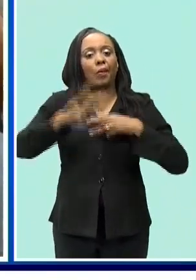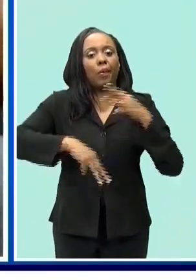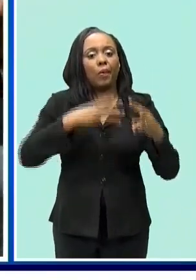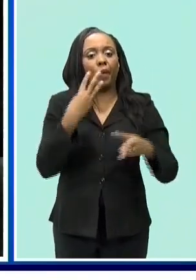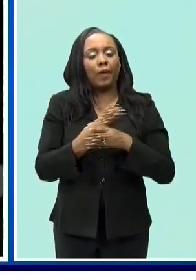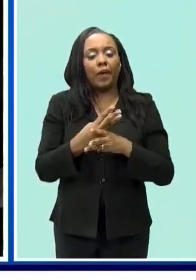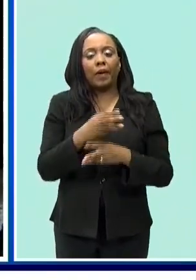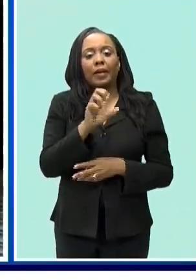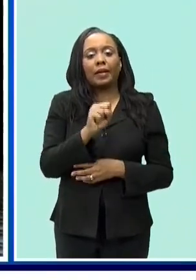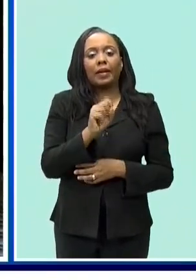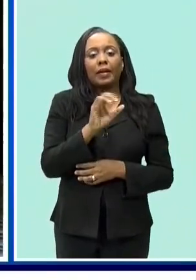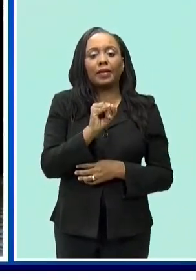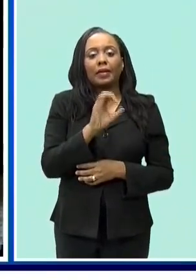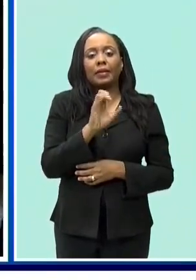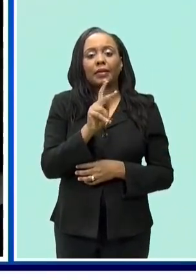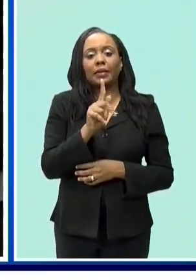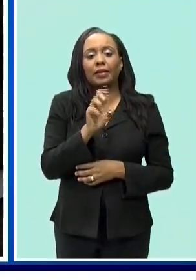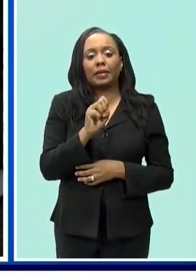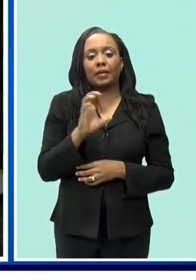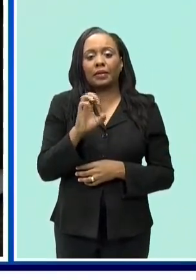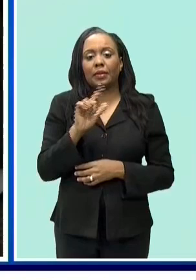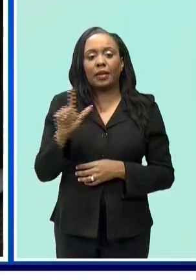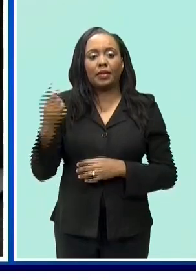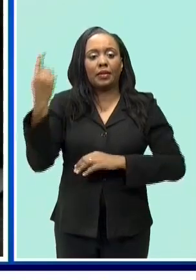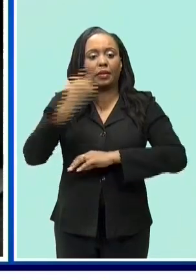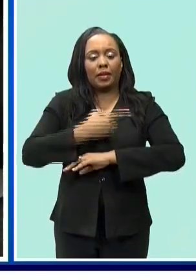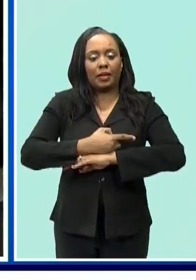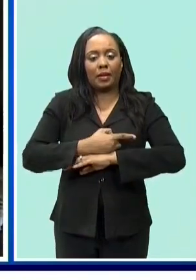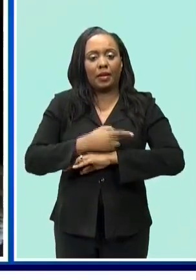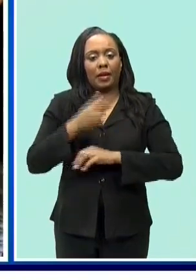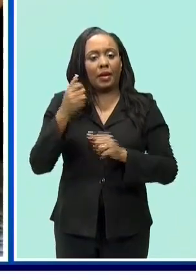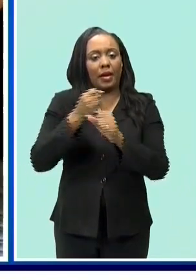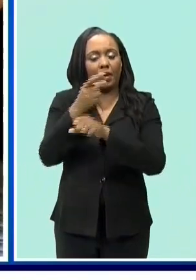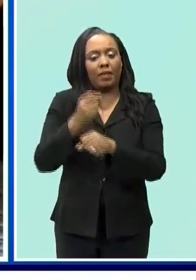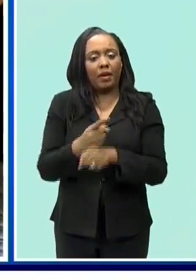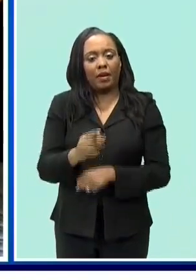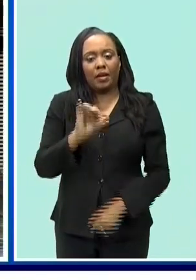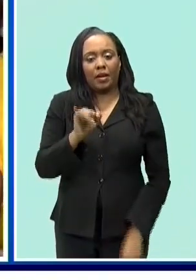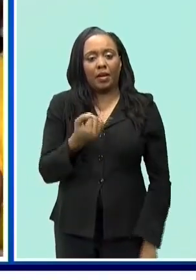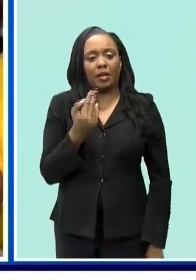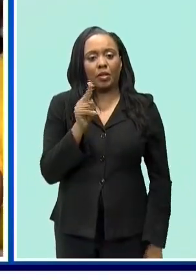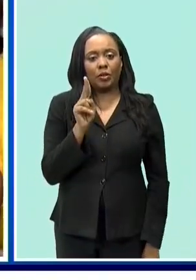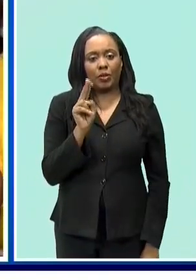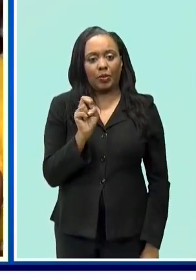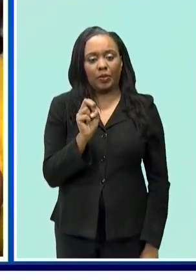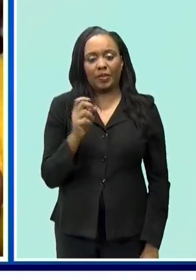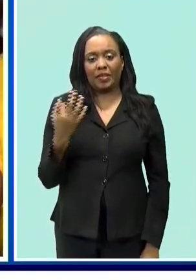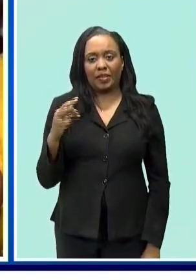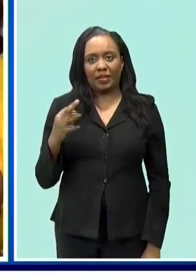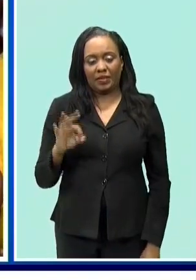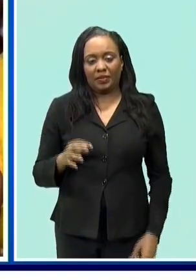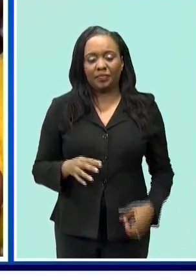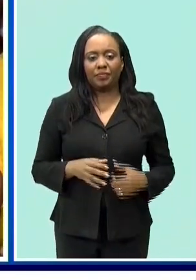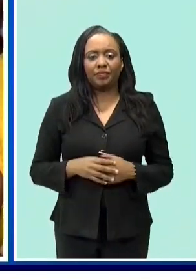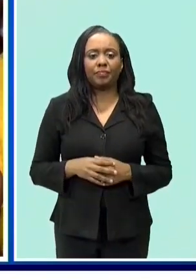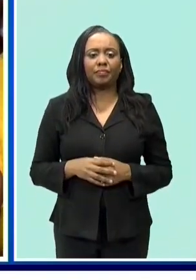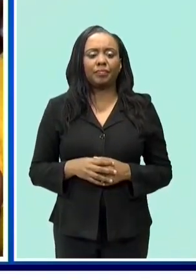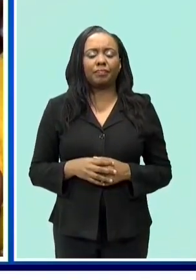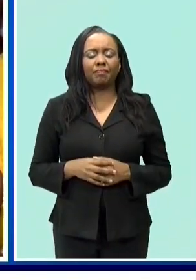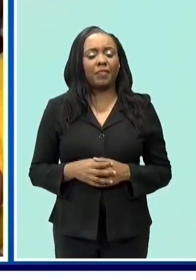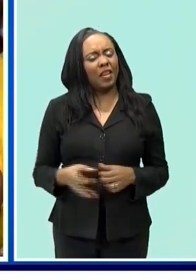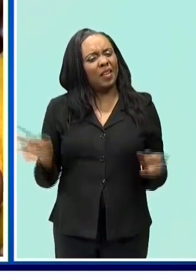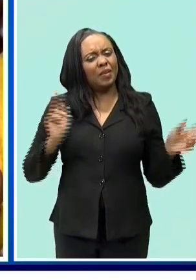Cell Day, which is observed annually on June 19th. Apart from the fear, depression, anxiety,